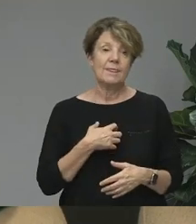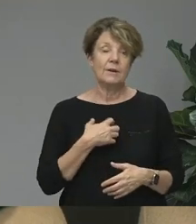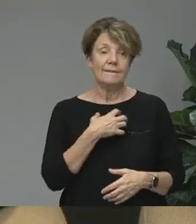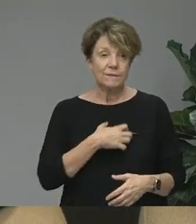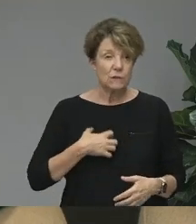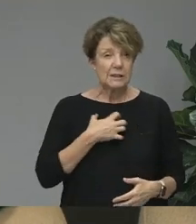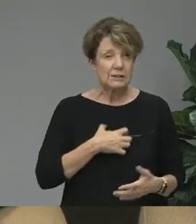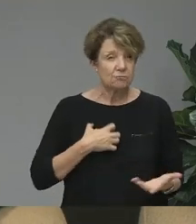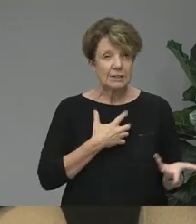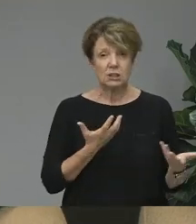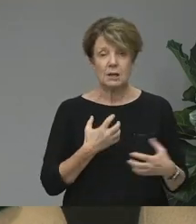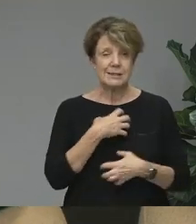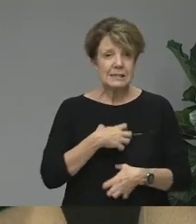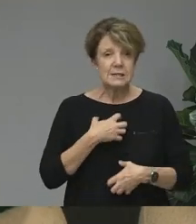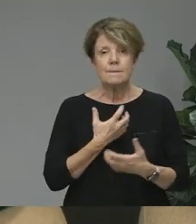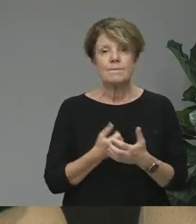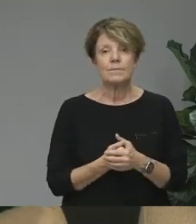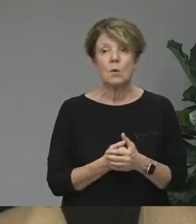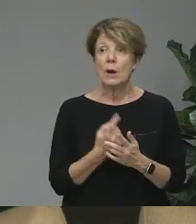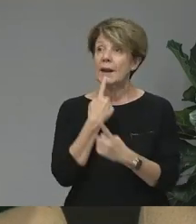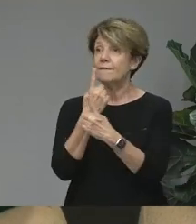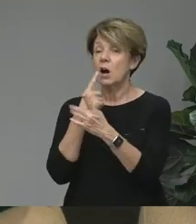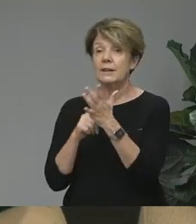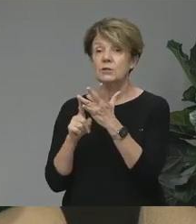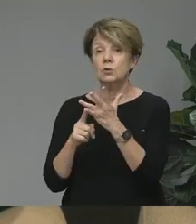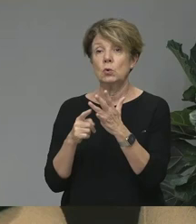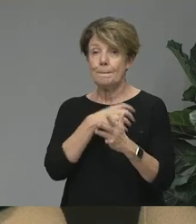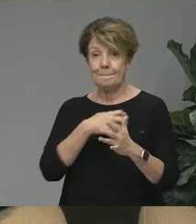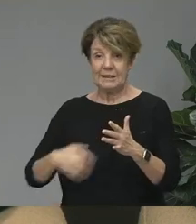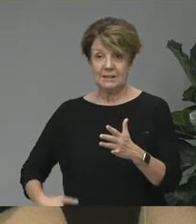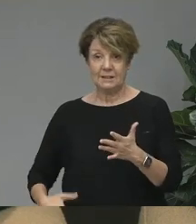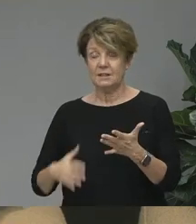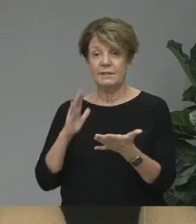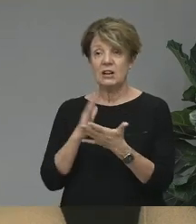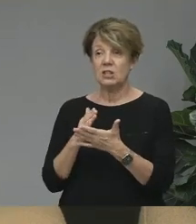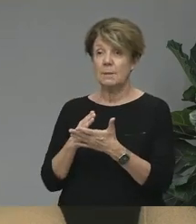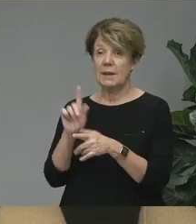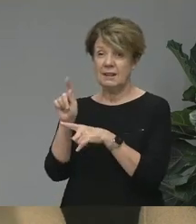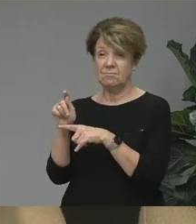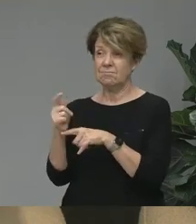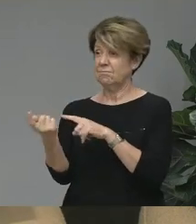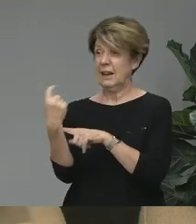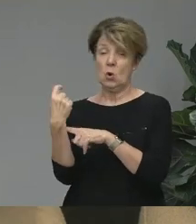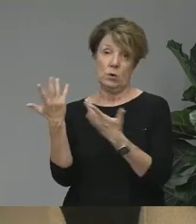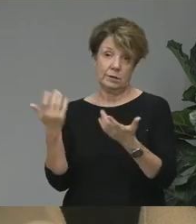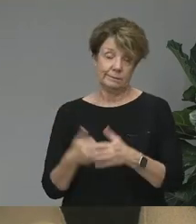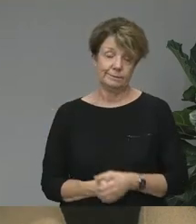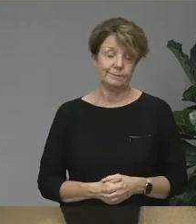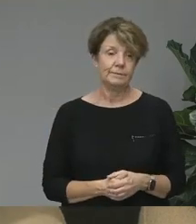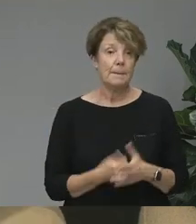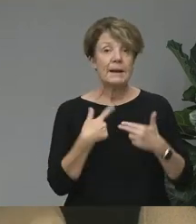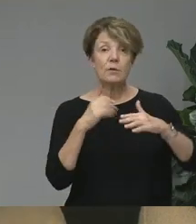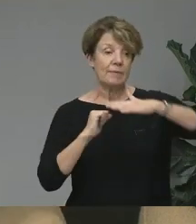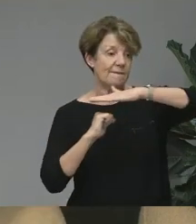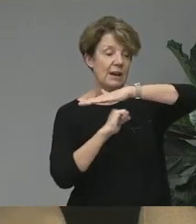frustration when advice to ministers has been ignored. But the more that you can get that bedrock